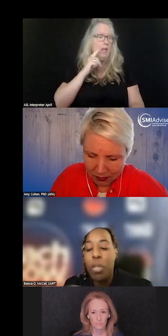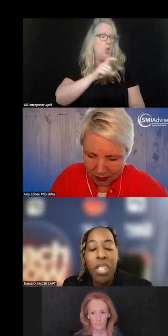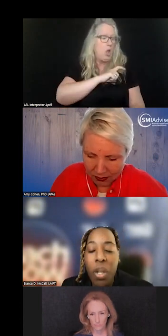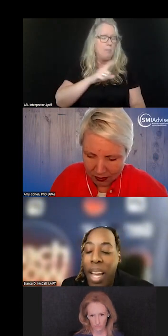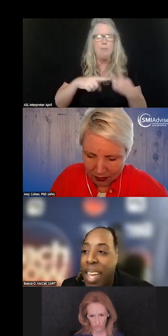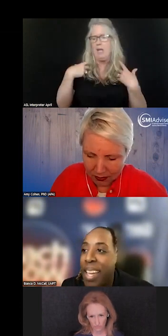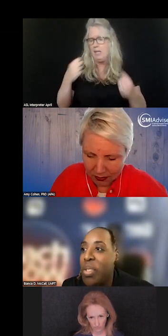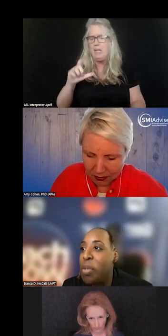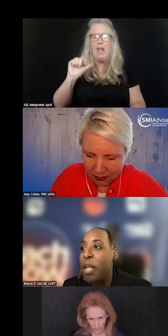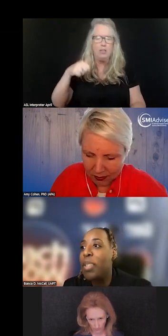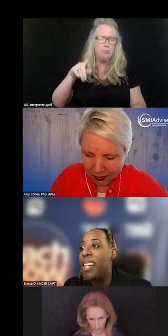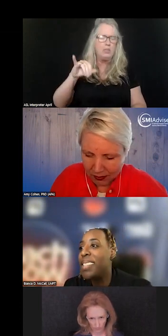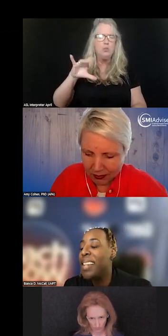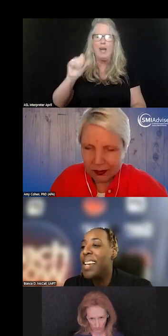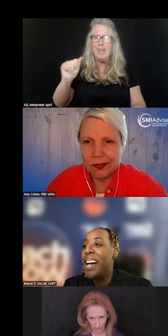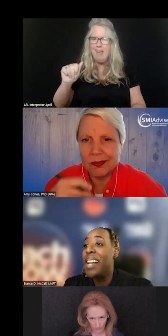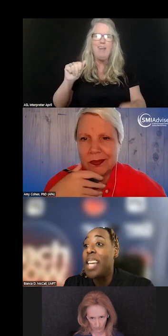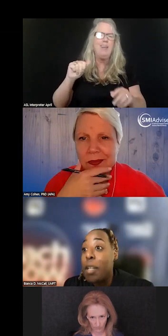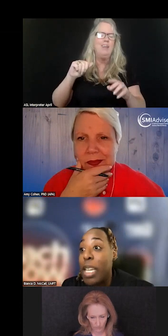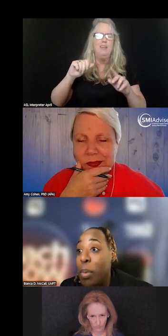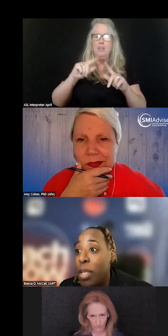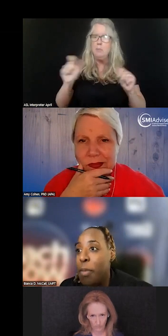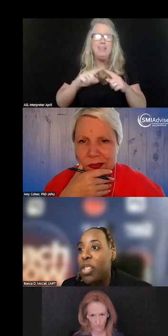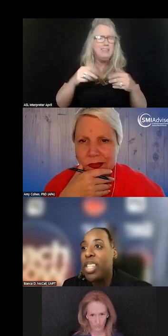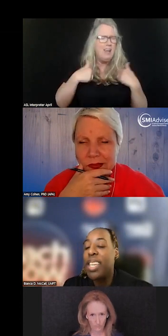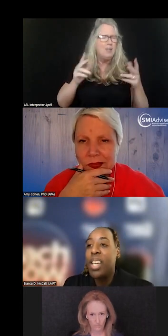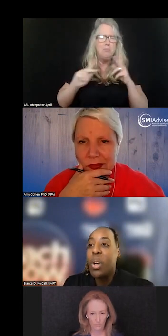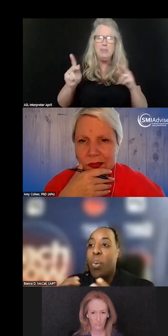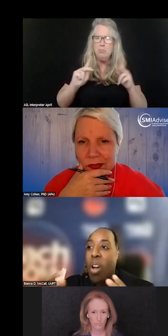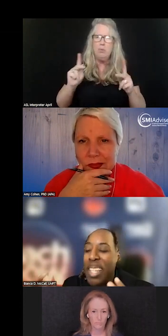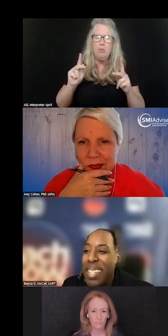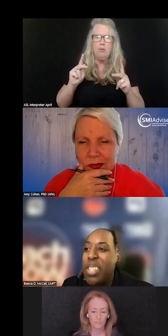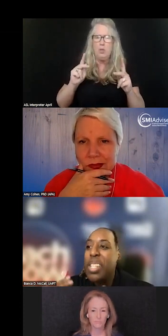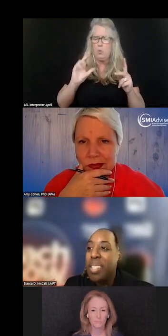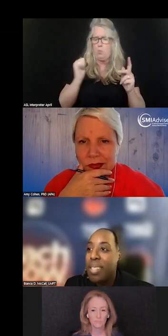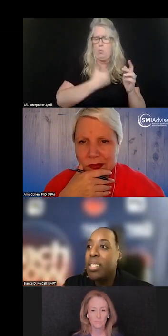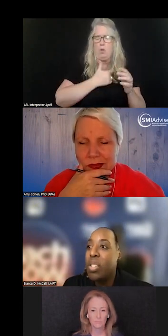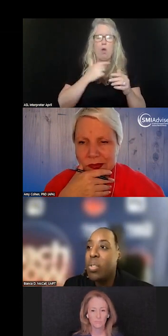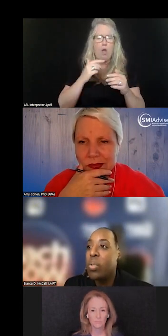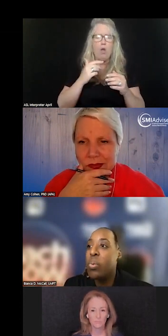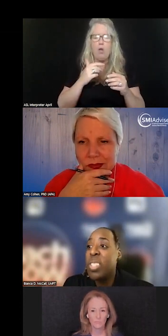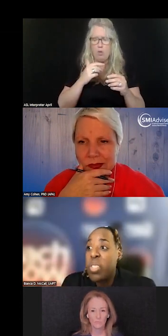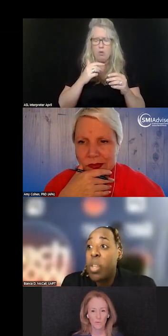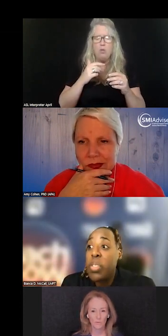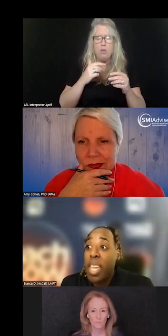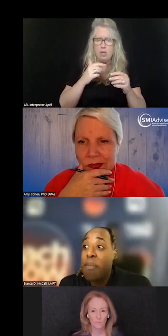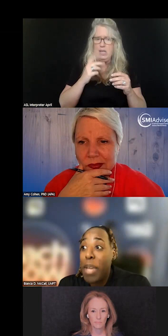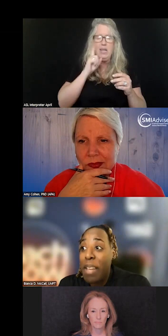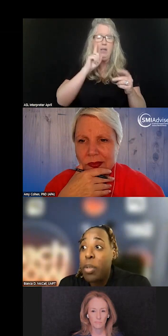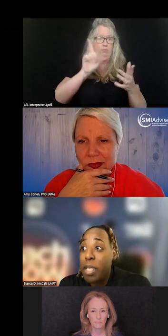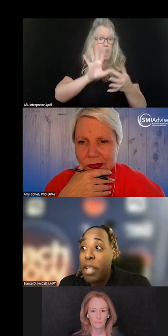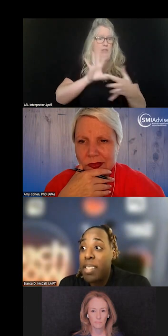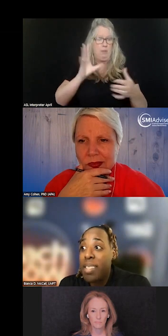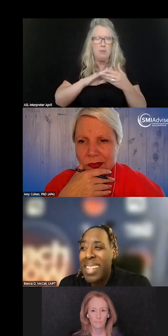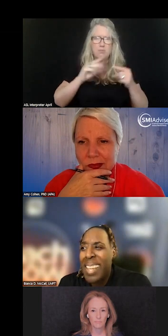healthcare, LGBTQIA, and Two-Spirit Plus, young people especially. We're all conditioned to disassociate from